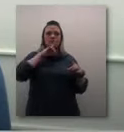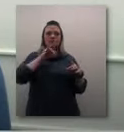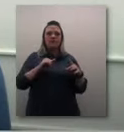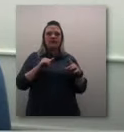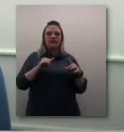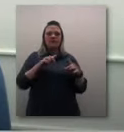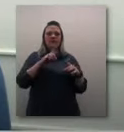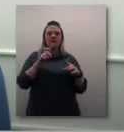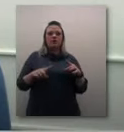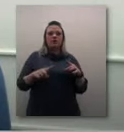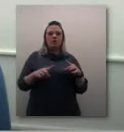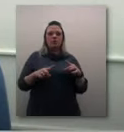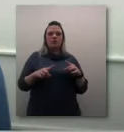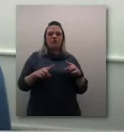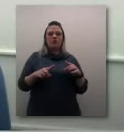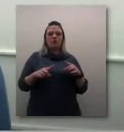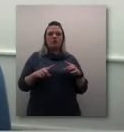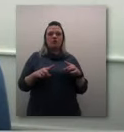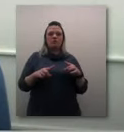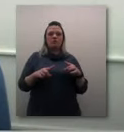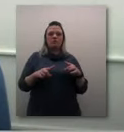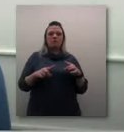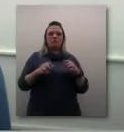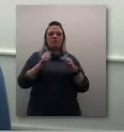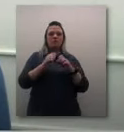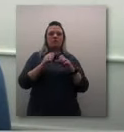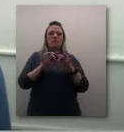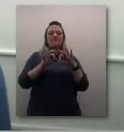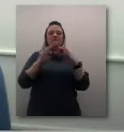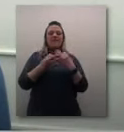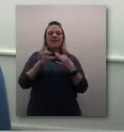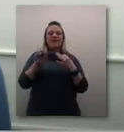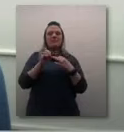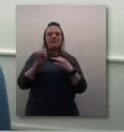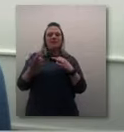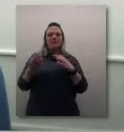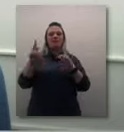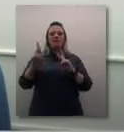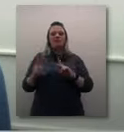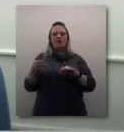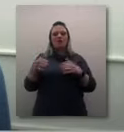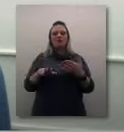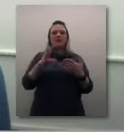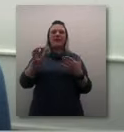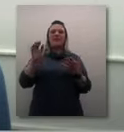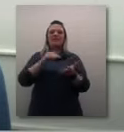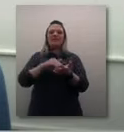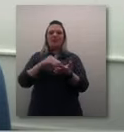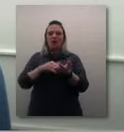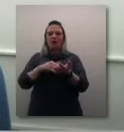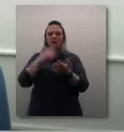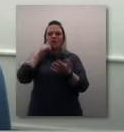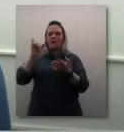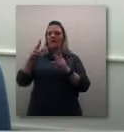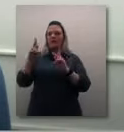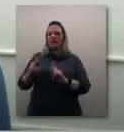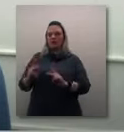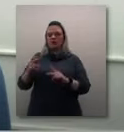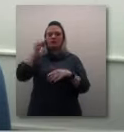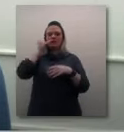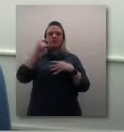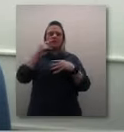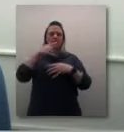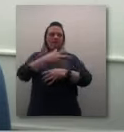with the family of the deceased and the provider of the deceased. If there was blood